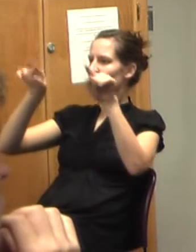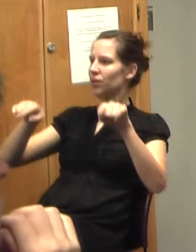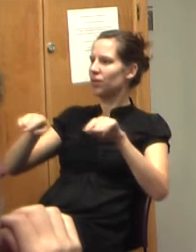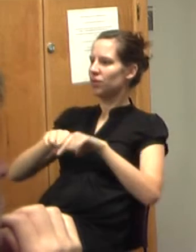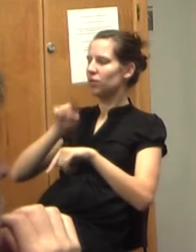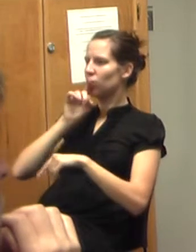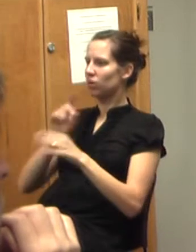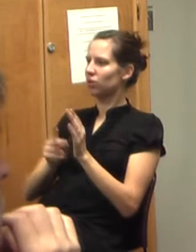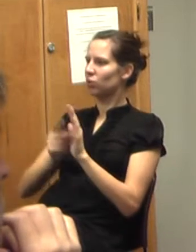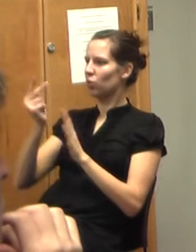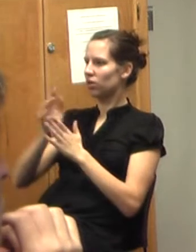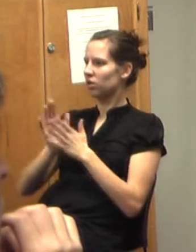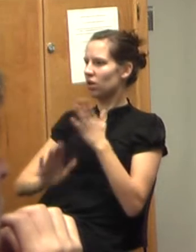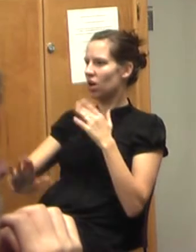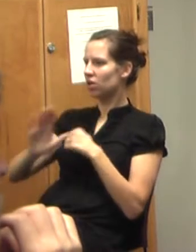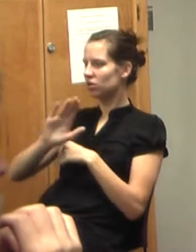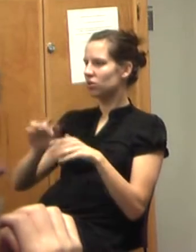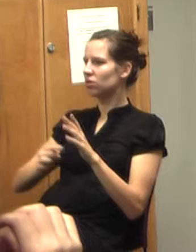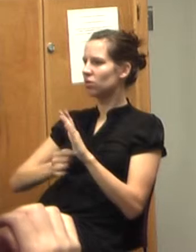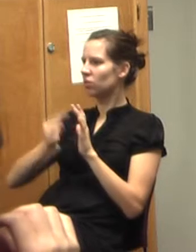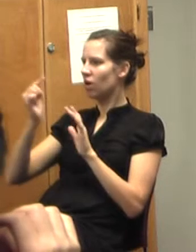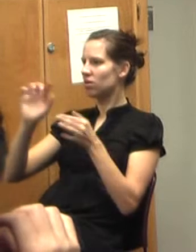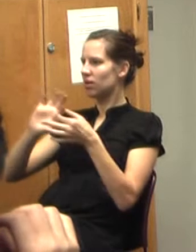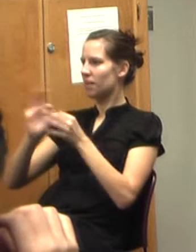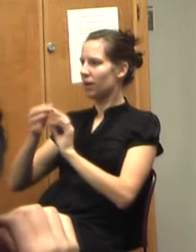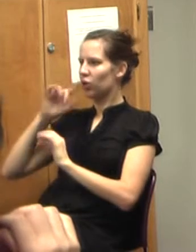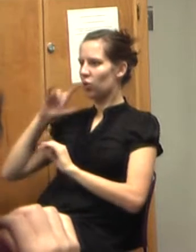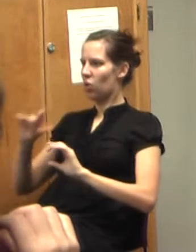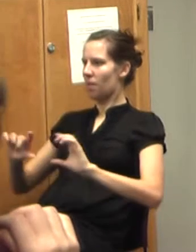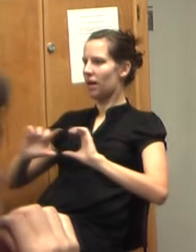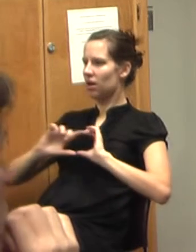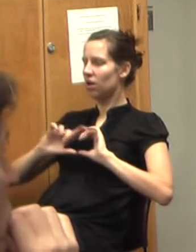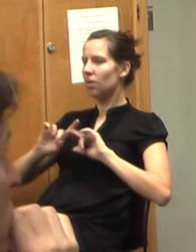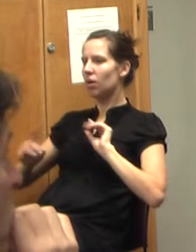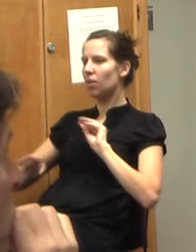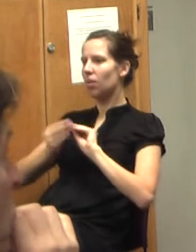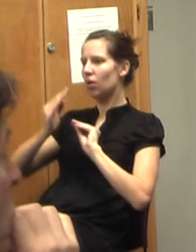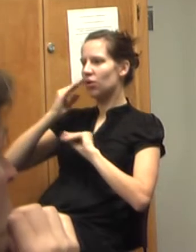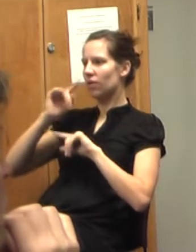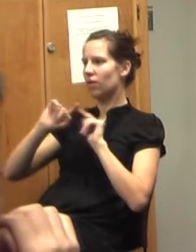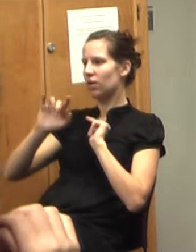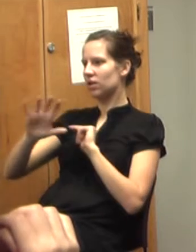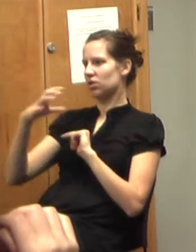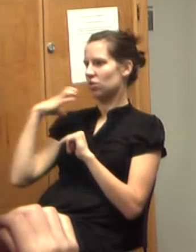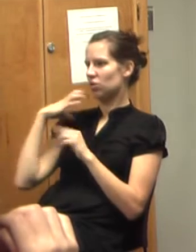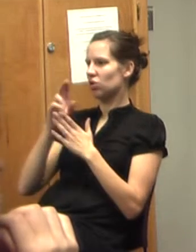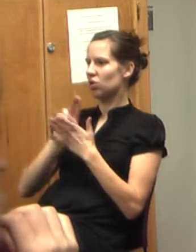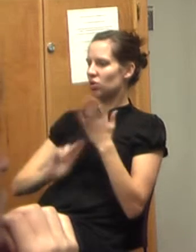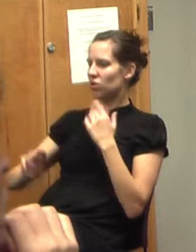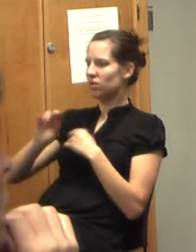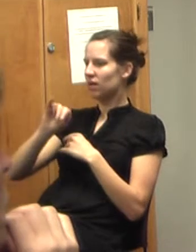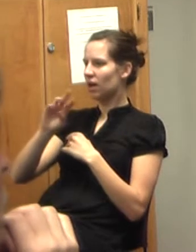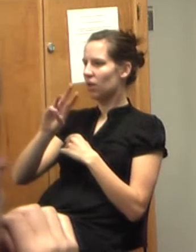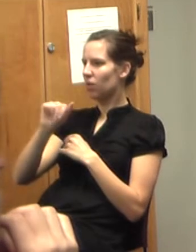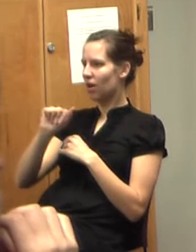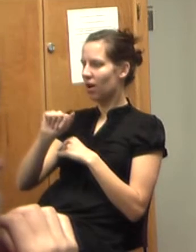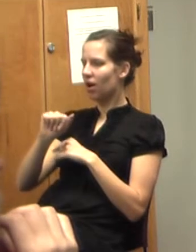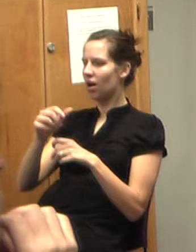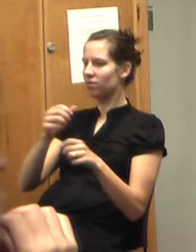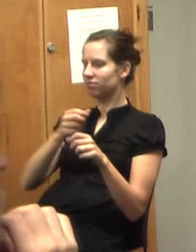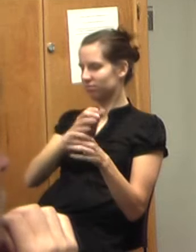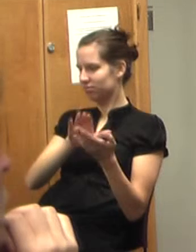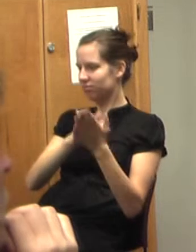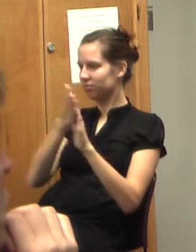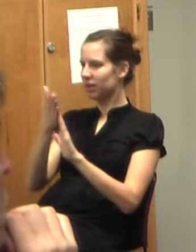a 2-time college champ and a 1-time Olympic gold medalist, but more known for his coaching at University of Iowa, where he took them